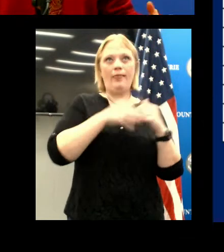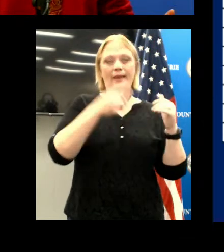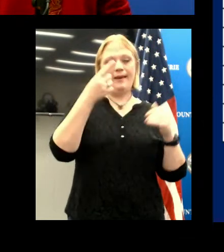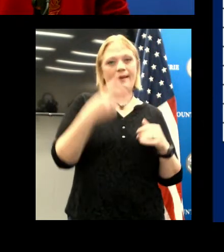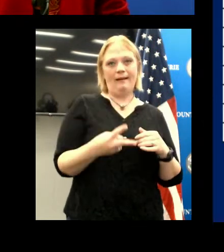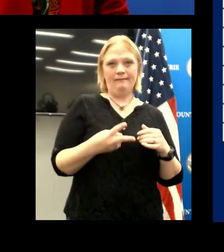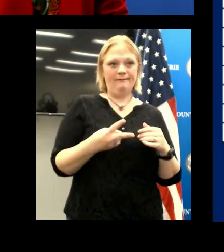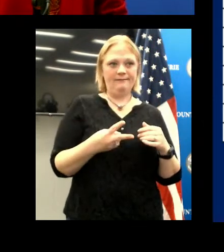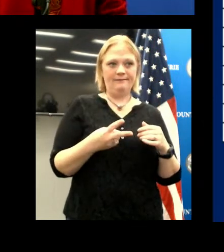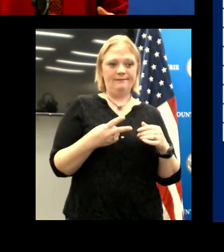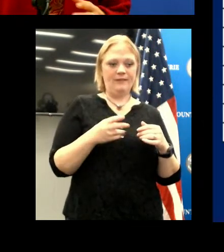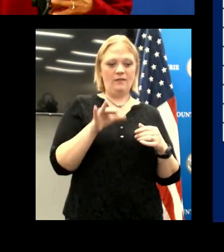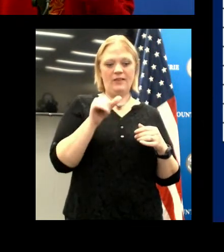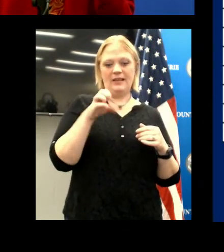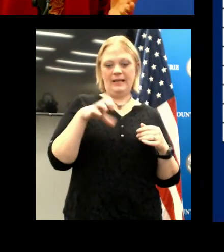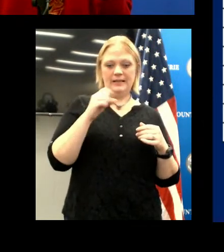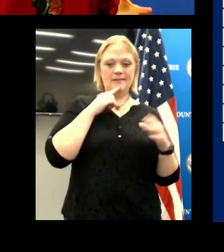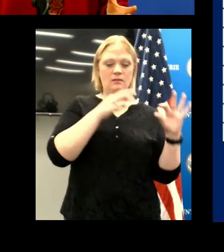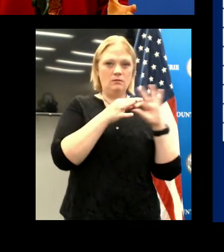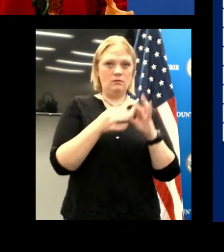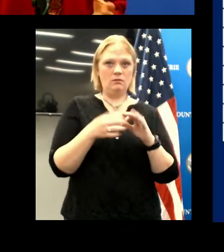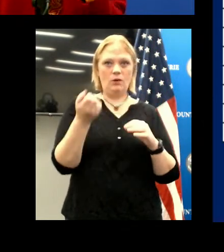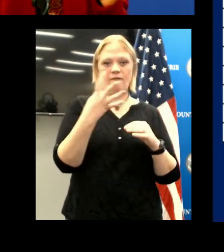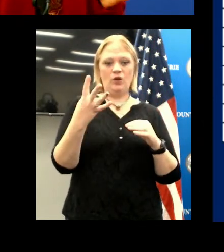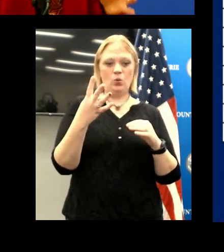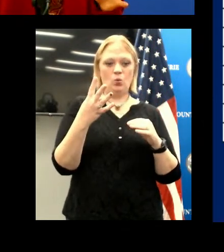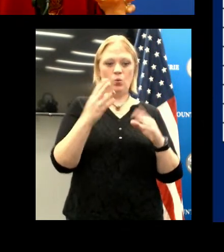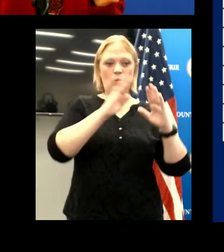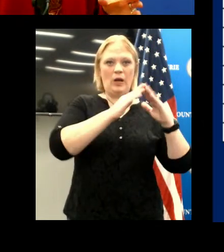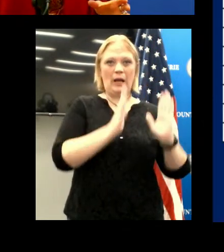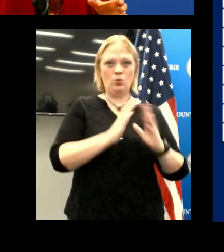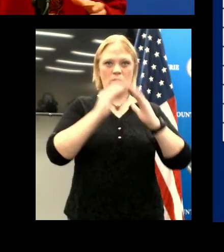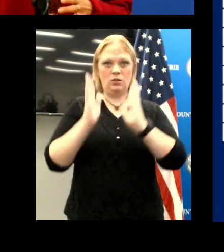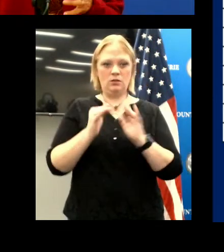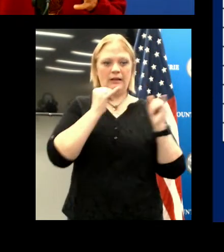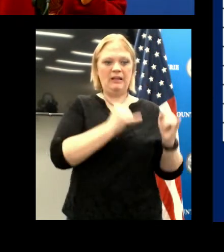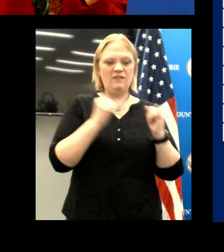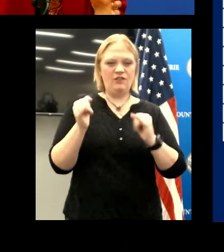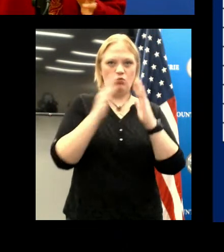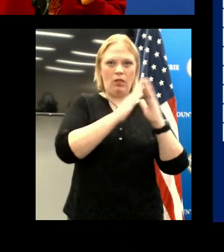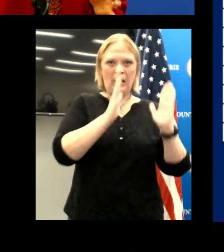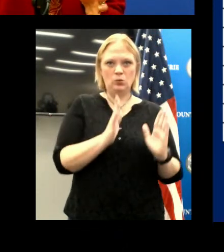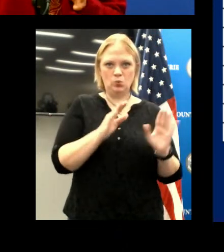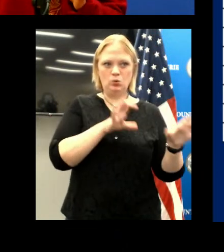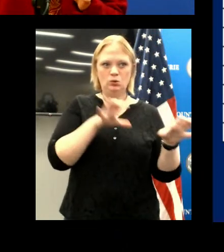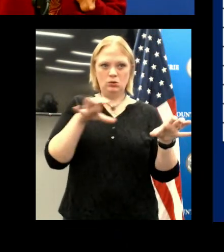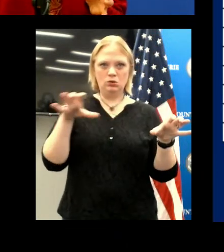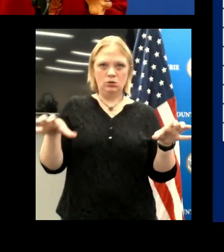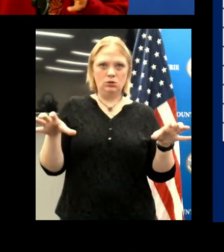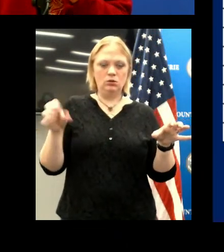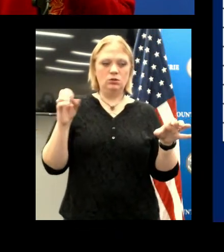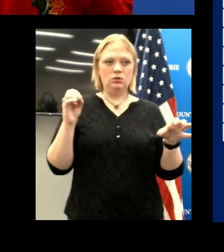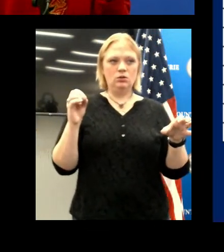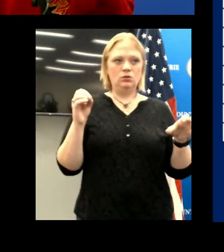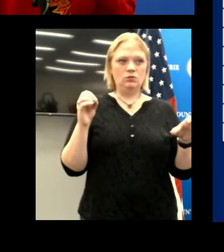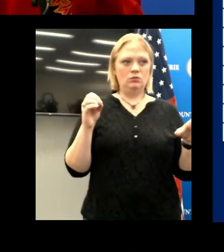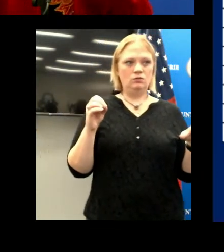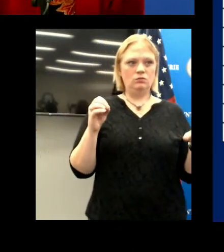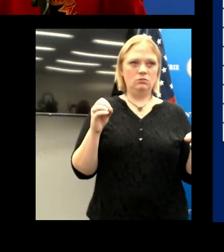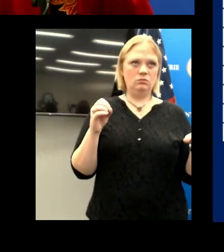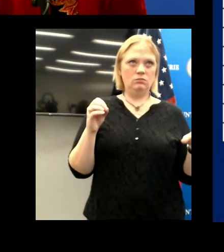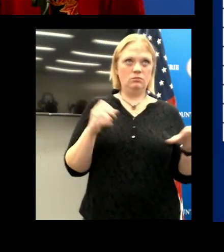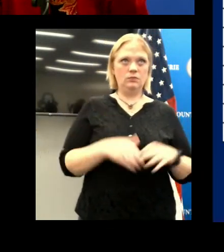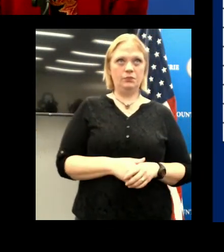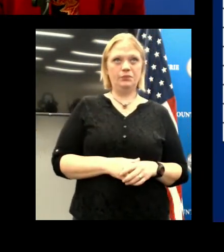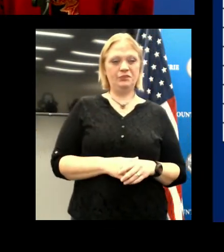are associated with just a few households, just, individual households. So we really think this is more, and there